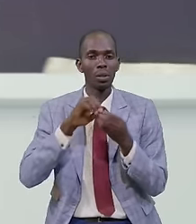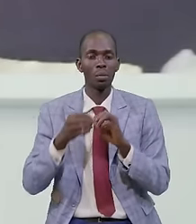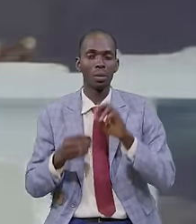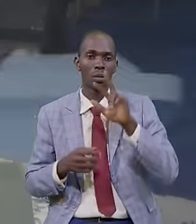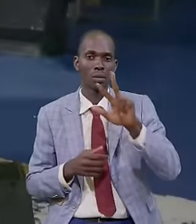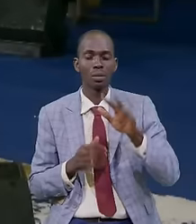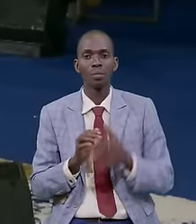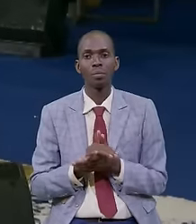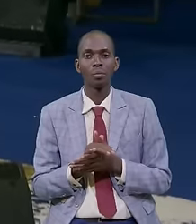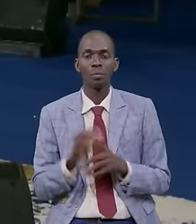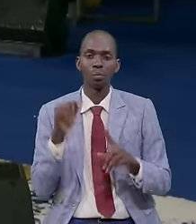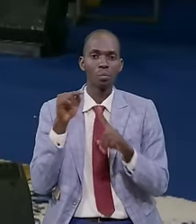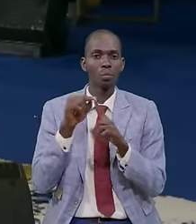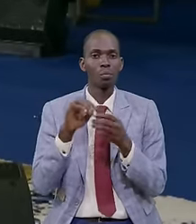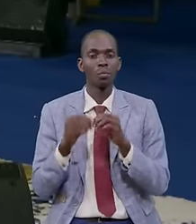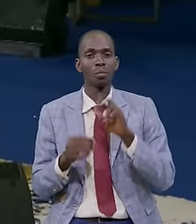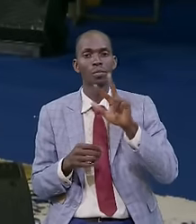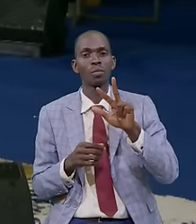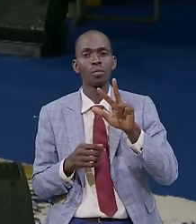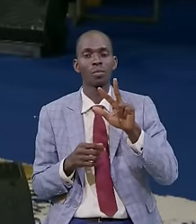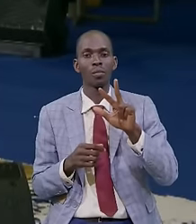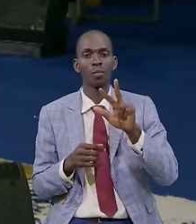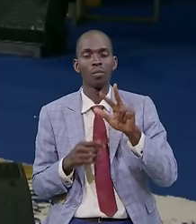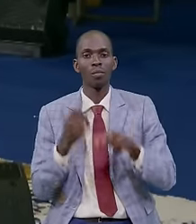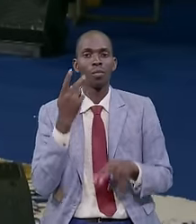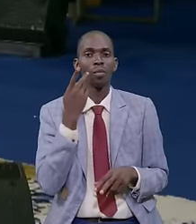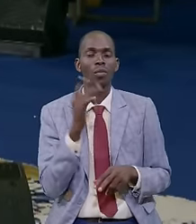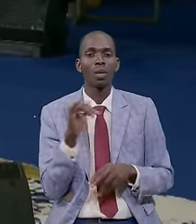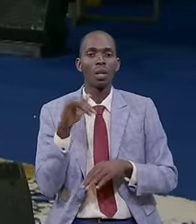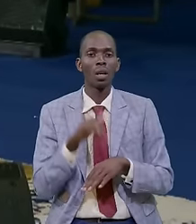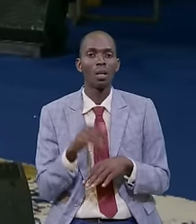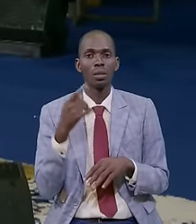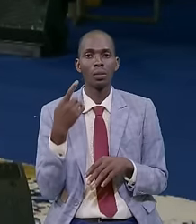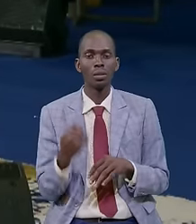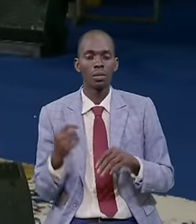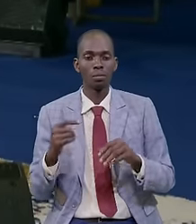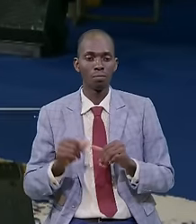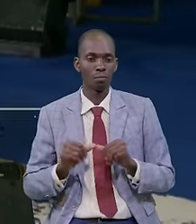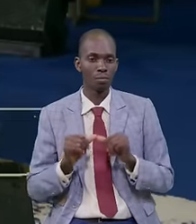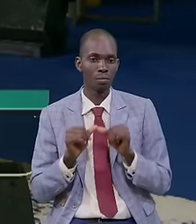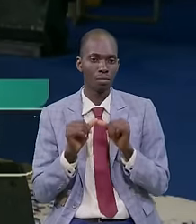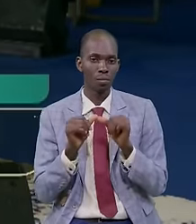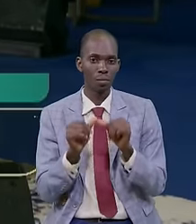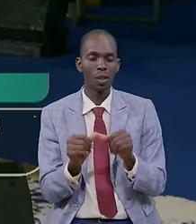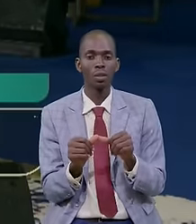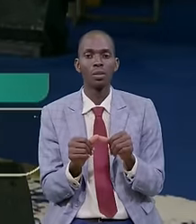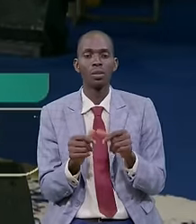Point number three, we're looking at the perpetual